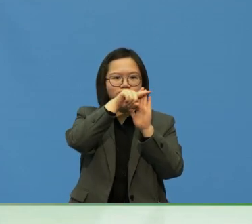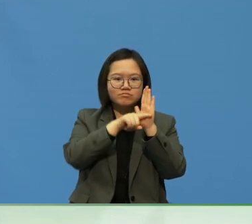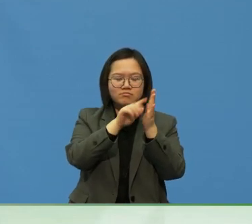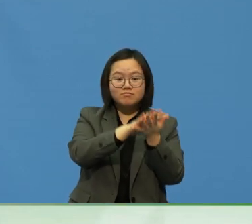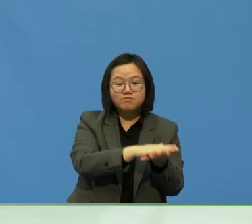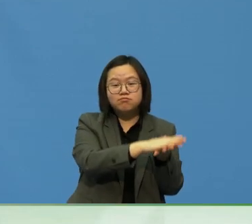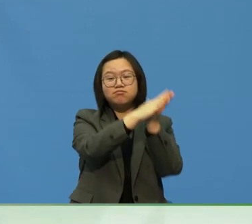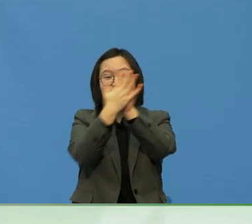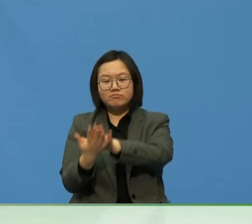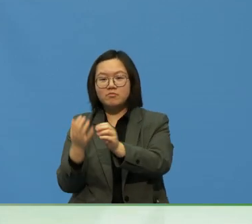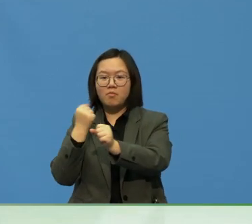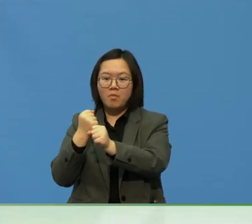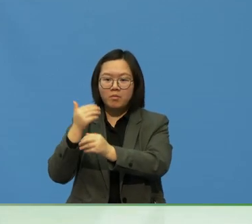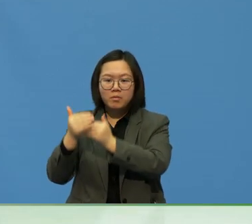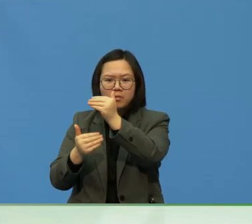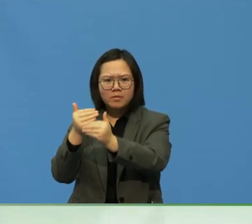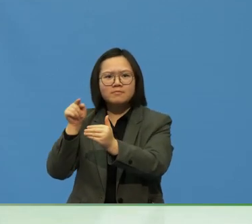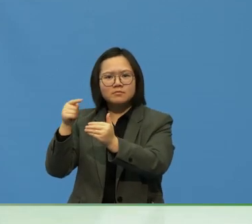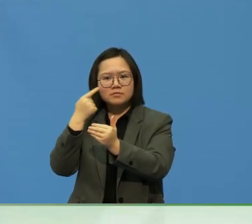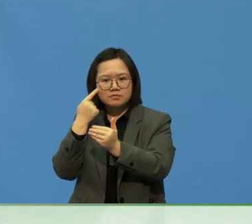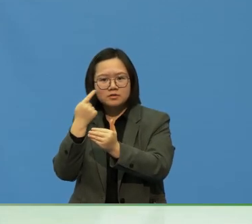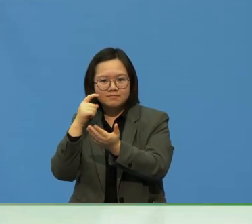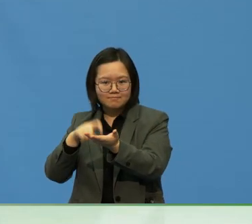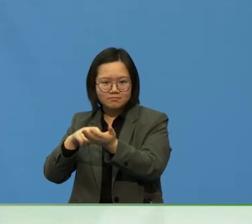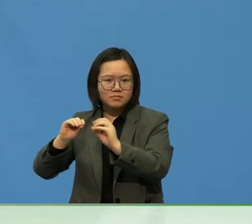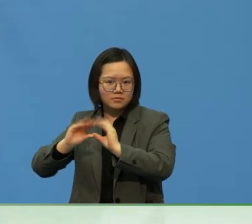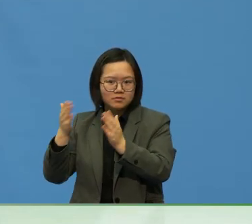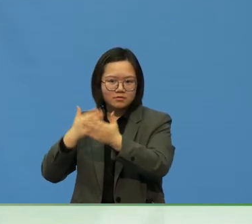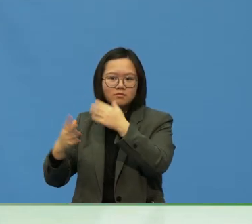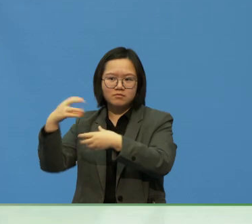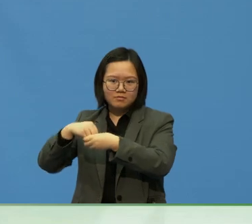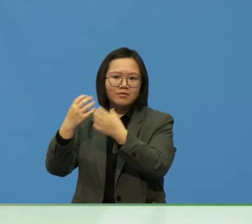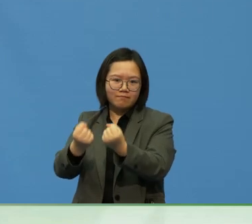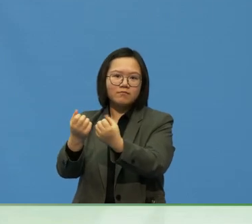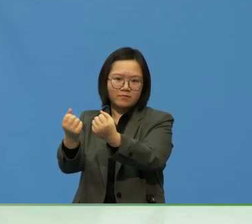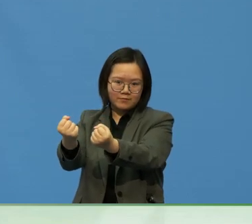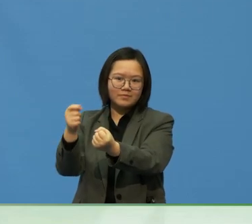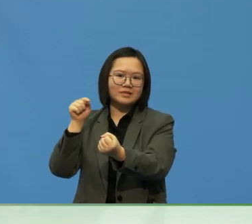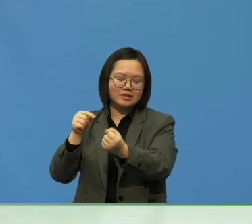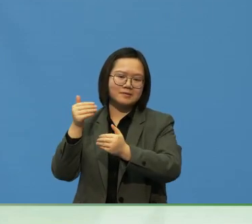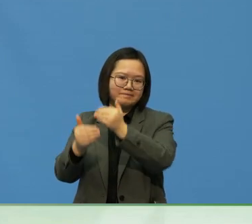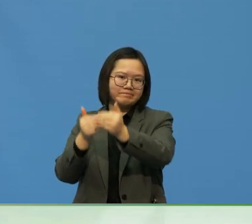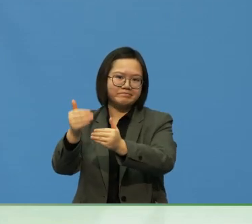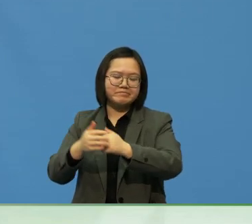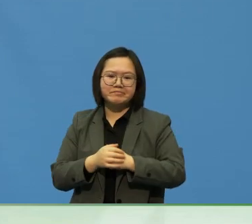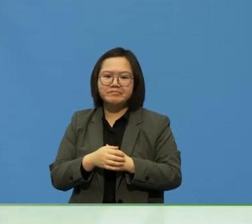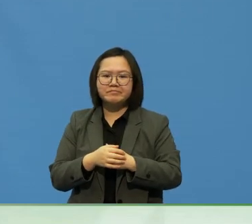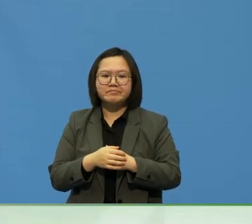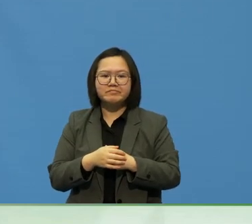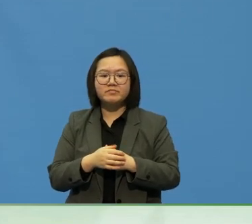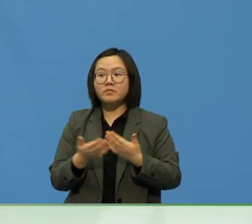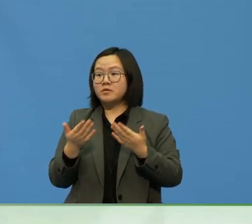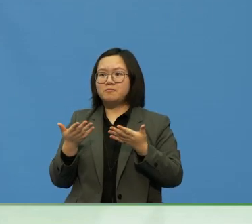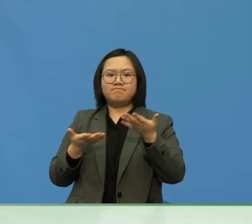the convention. So that's a lawyer's way of saying that when we're talking about accessibility and creating